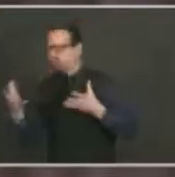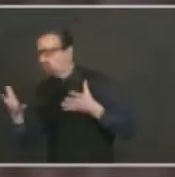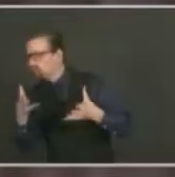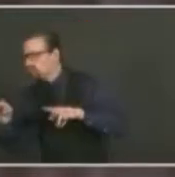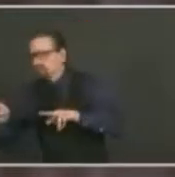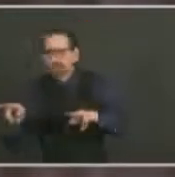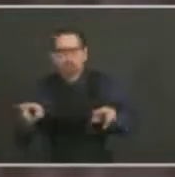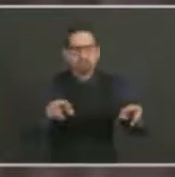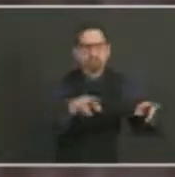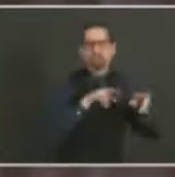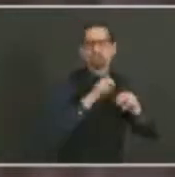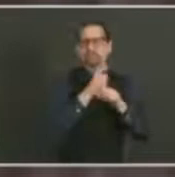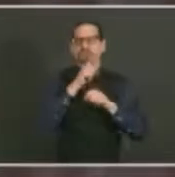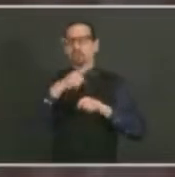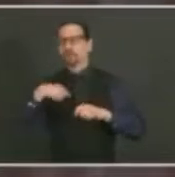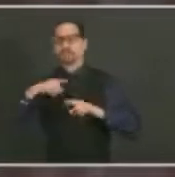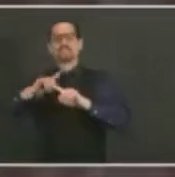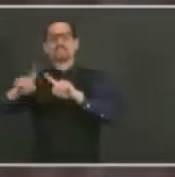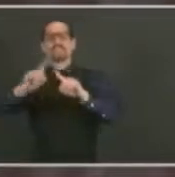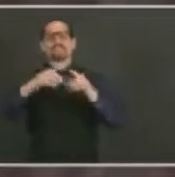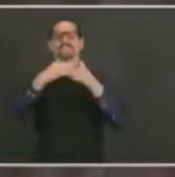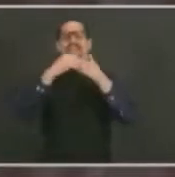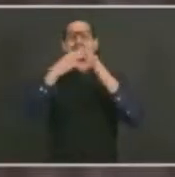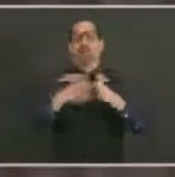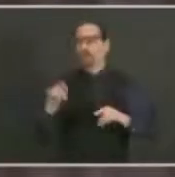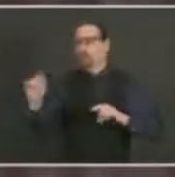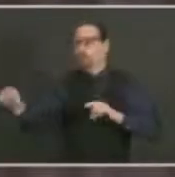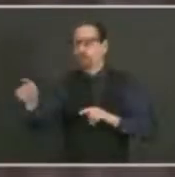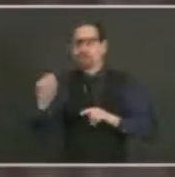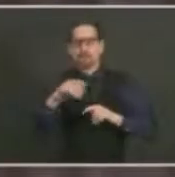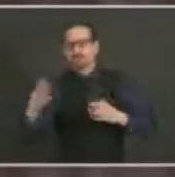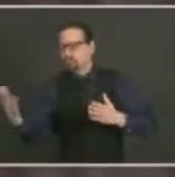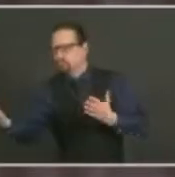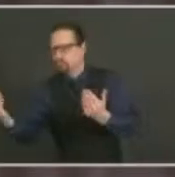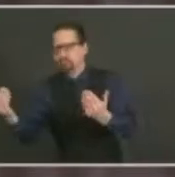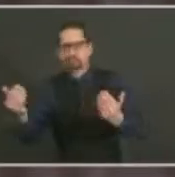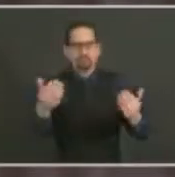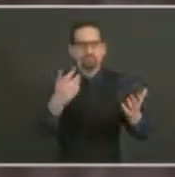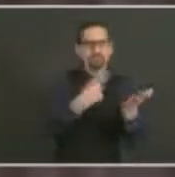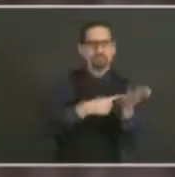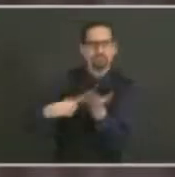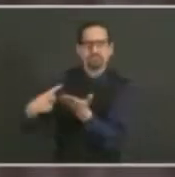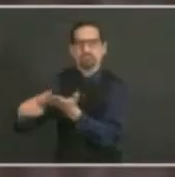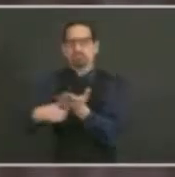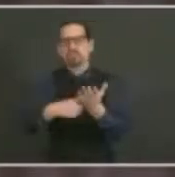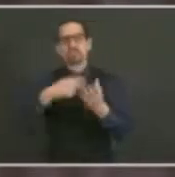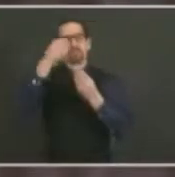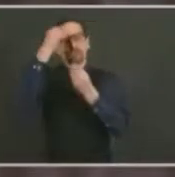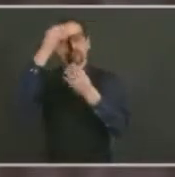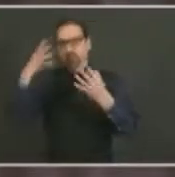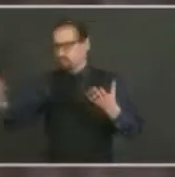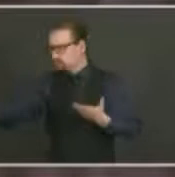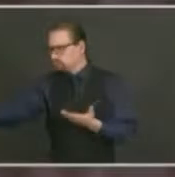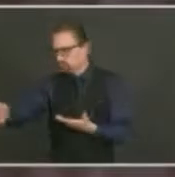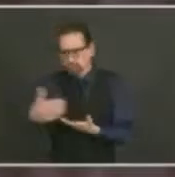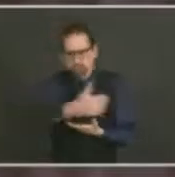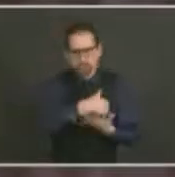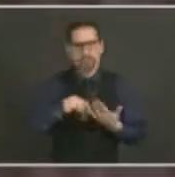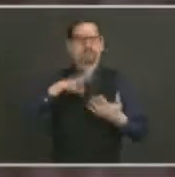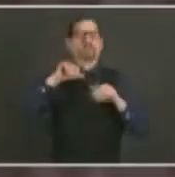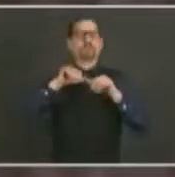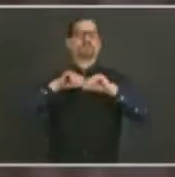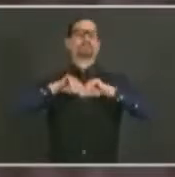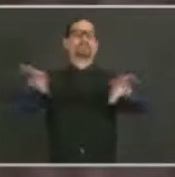feedback and the state shares information that is critical to all 39 cities and towns,